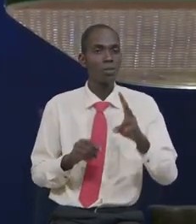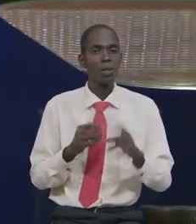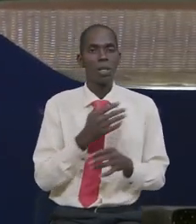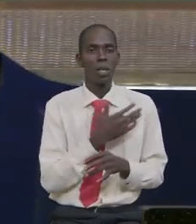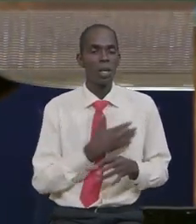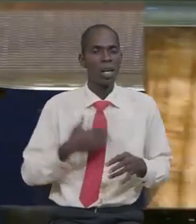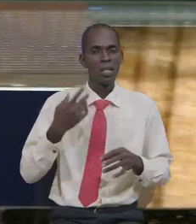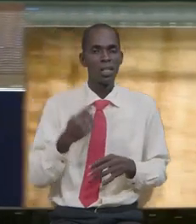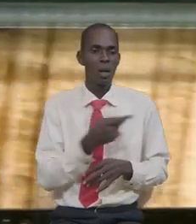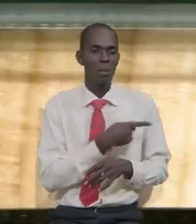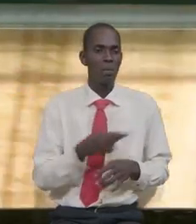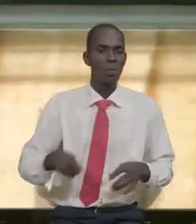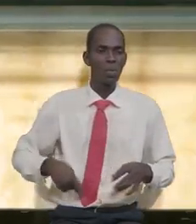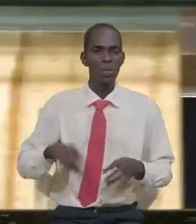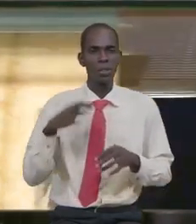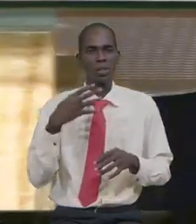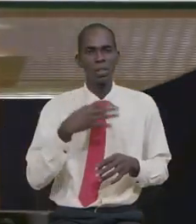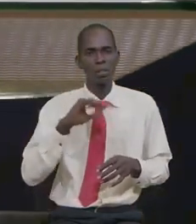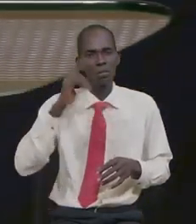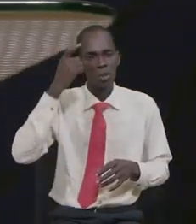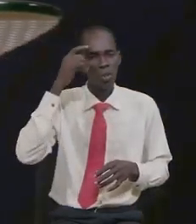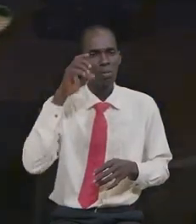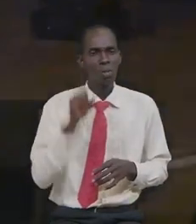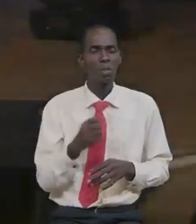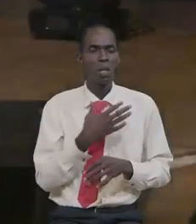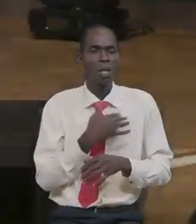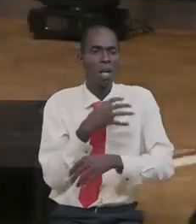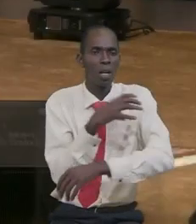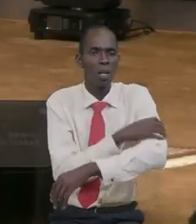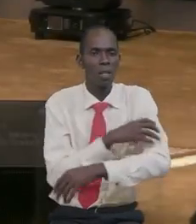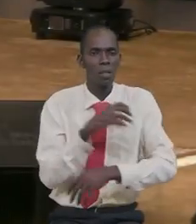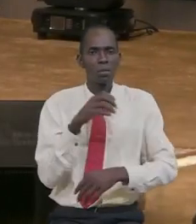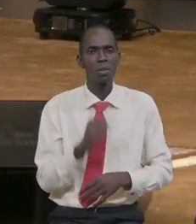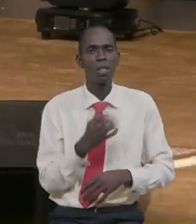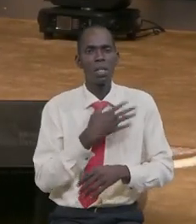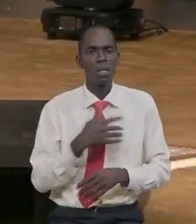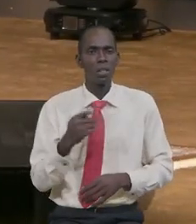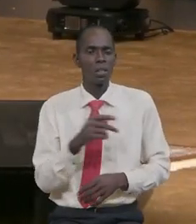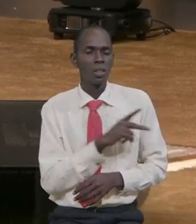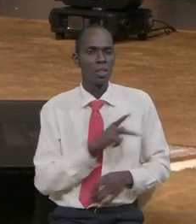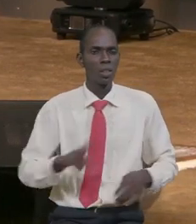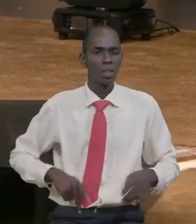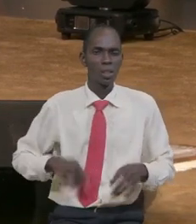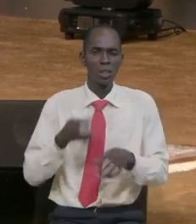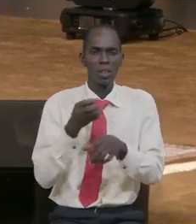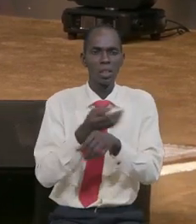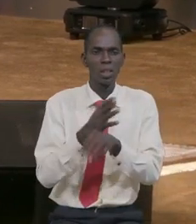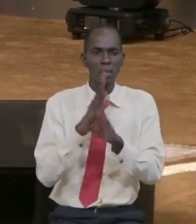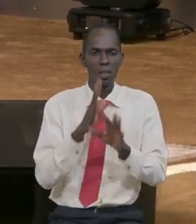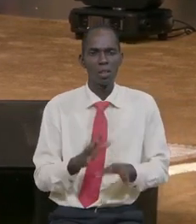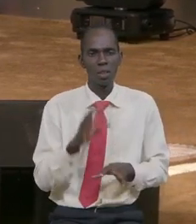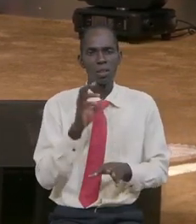verse 27, and the princes and the governors and the captains and the kings,